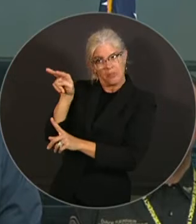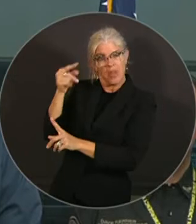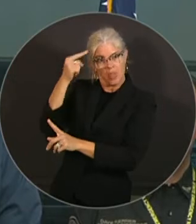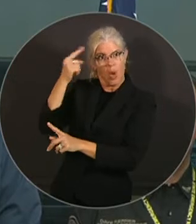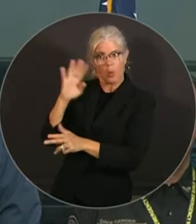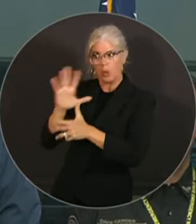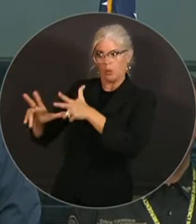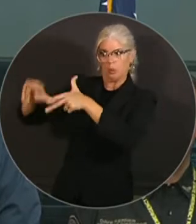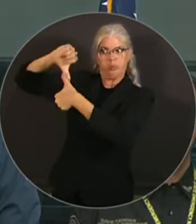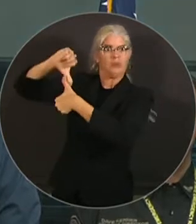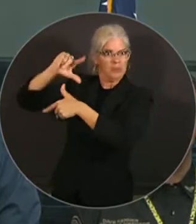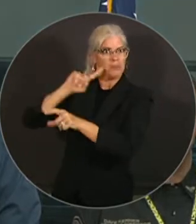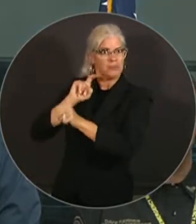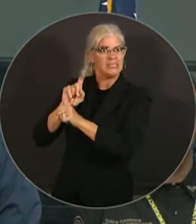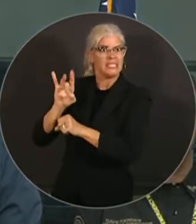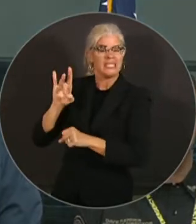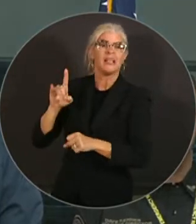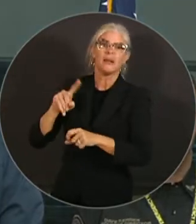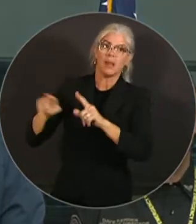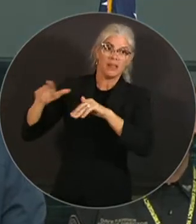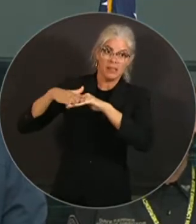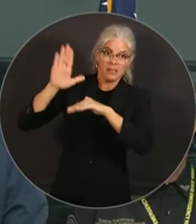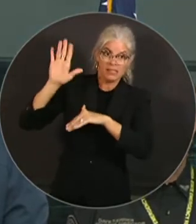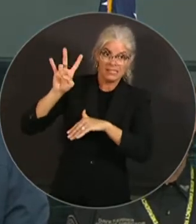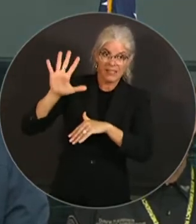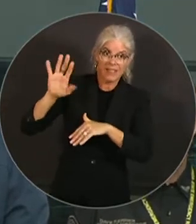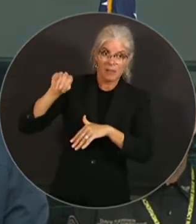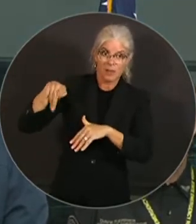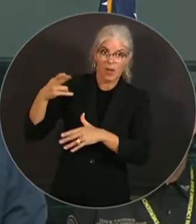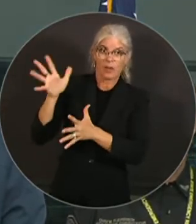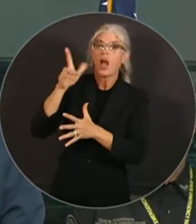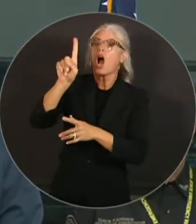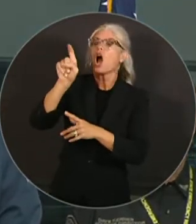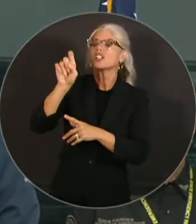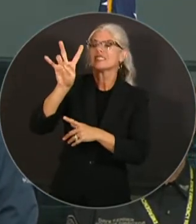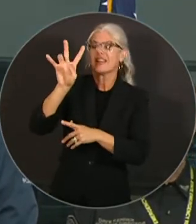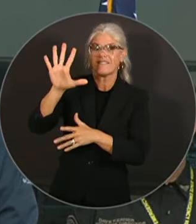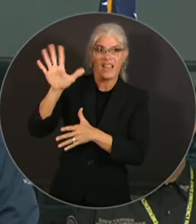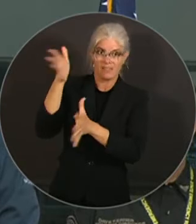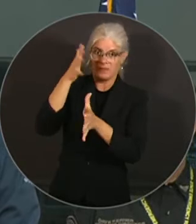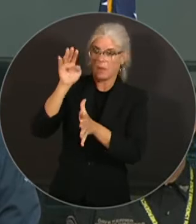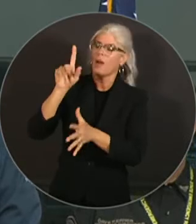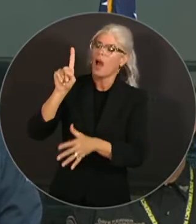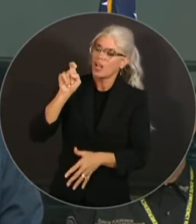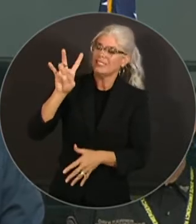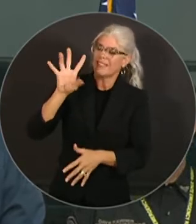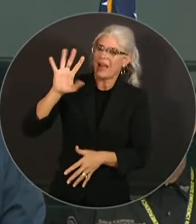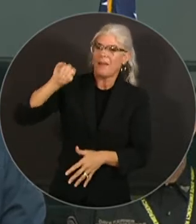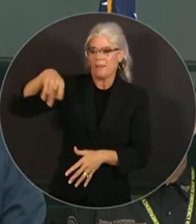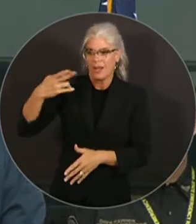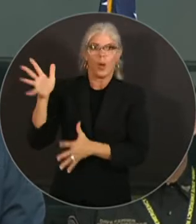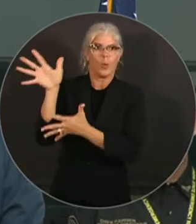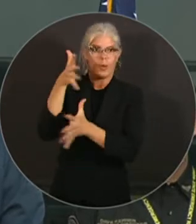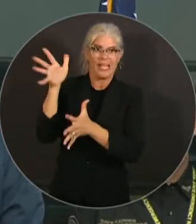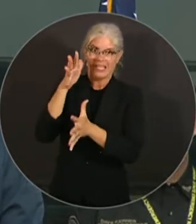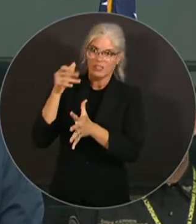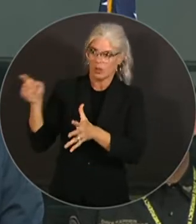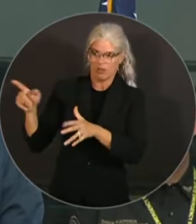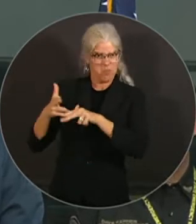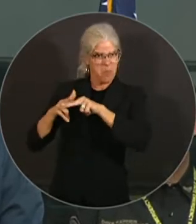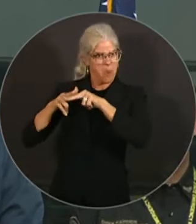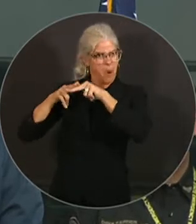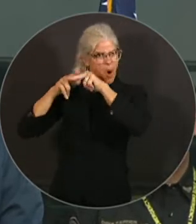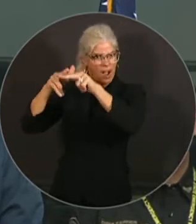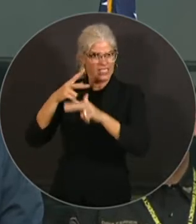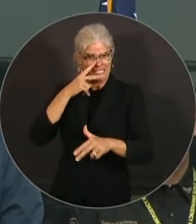of 175 mile an hour sustained winds. I mean, that is and it's a rapid strengthening. But then if you look at the cone, go